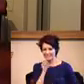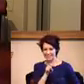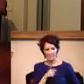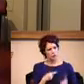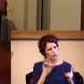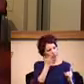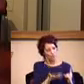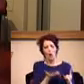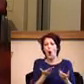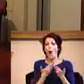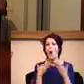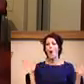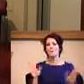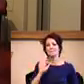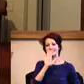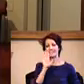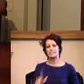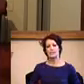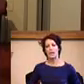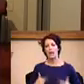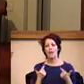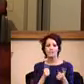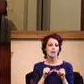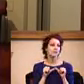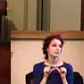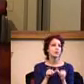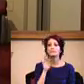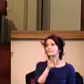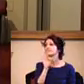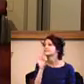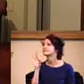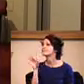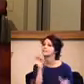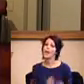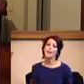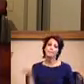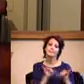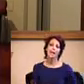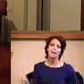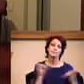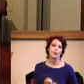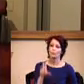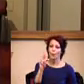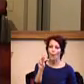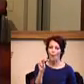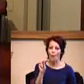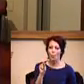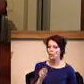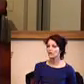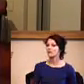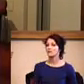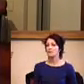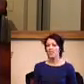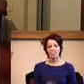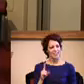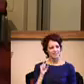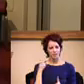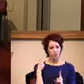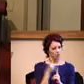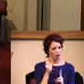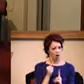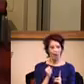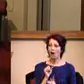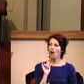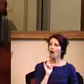longer be just that itinerant preacher that was uh going around and preaching for a while that suddenly in this Epiphany in this